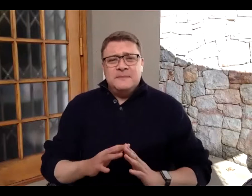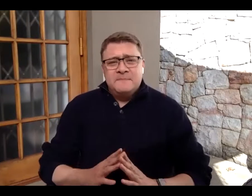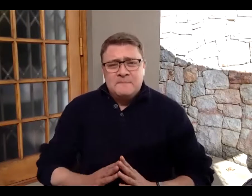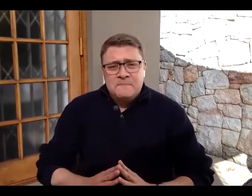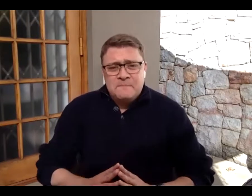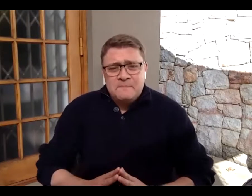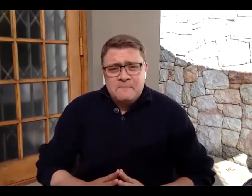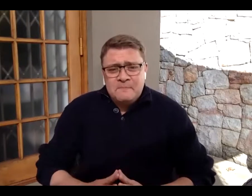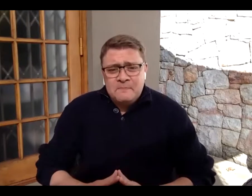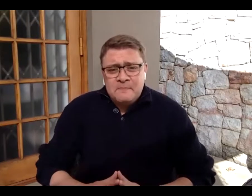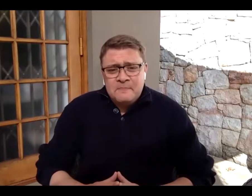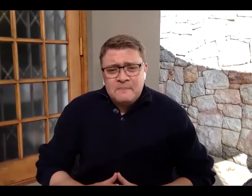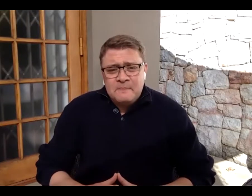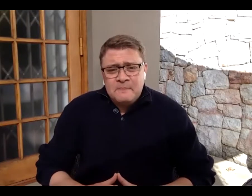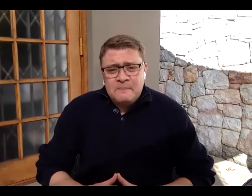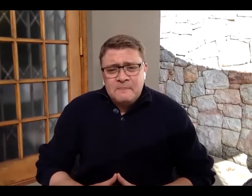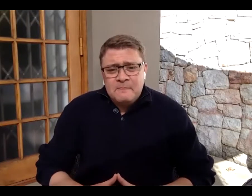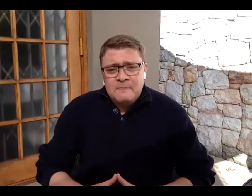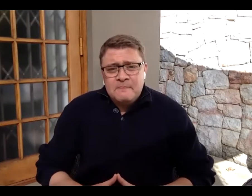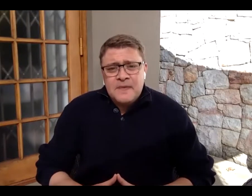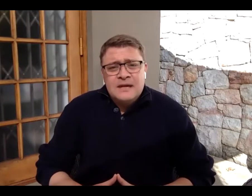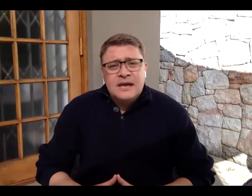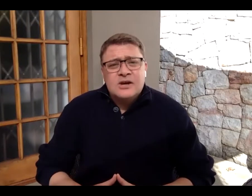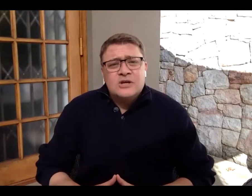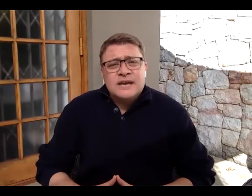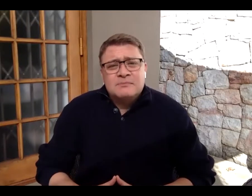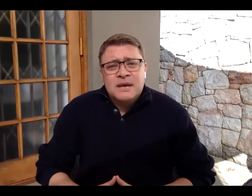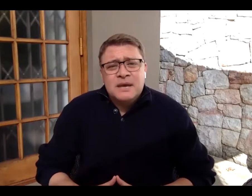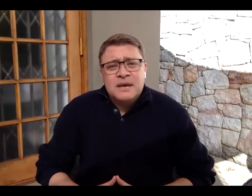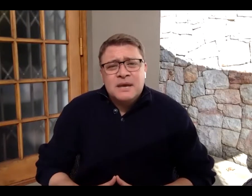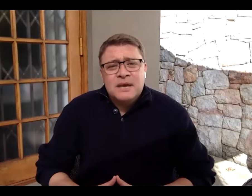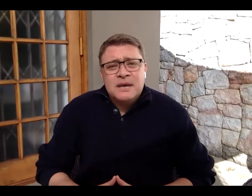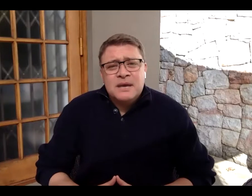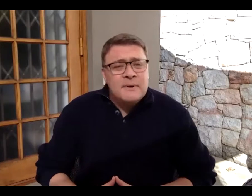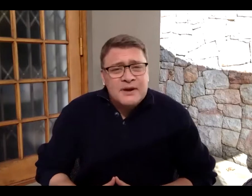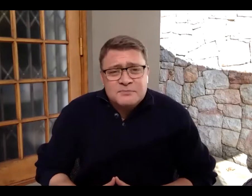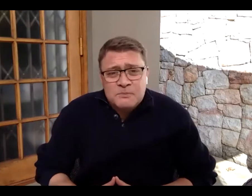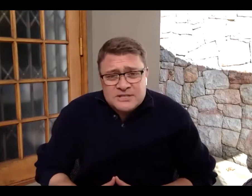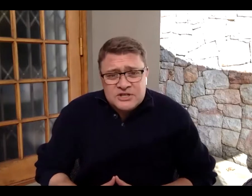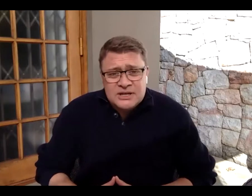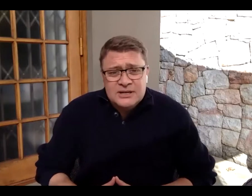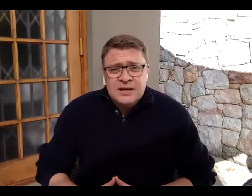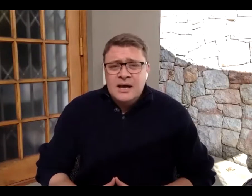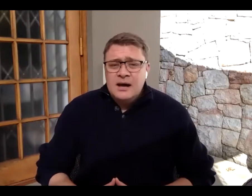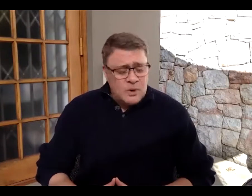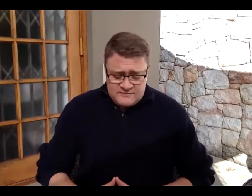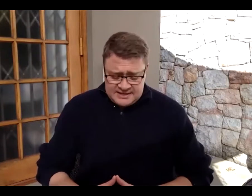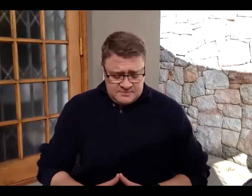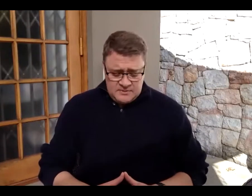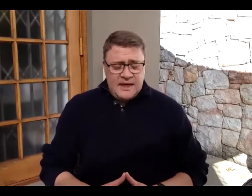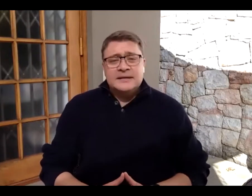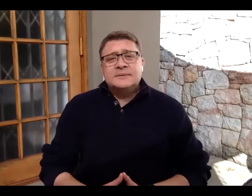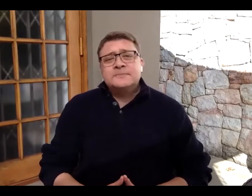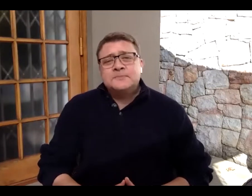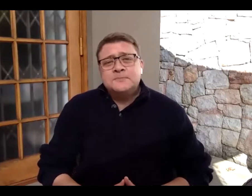contact me. Okay, perfect. That's really, really. They can contact me via Facebook Messenger. I'm quite